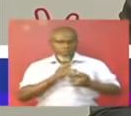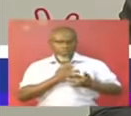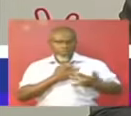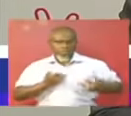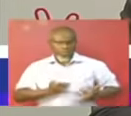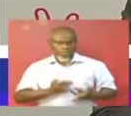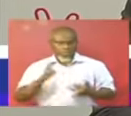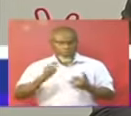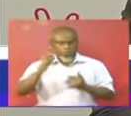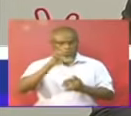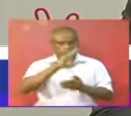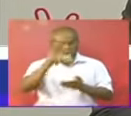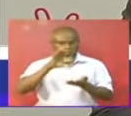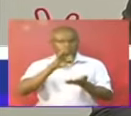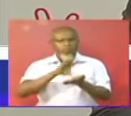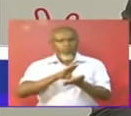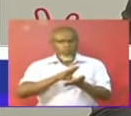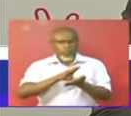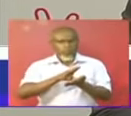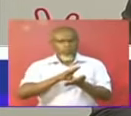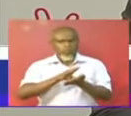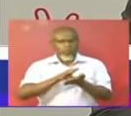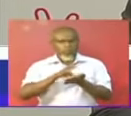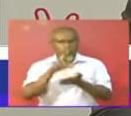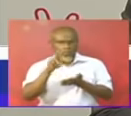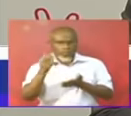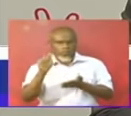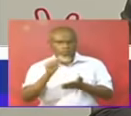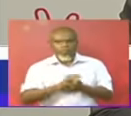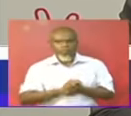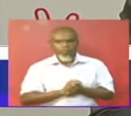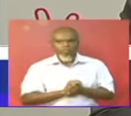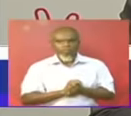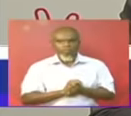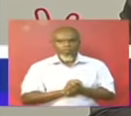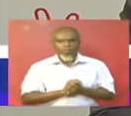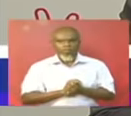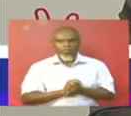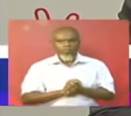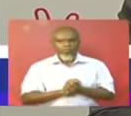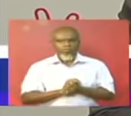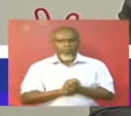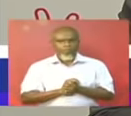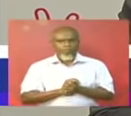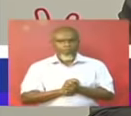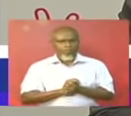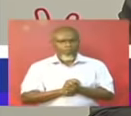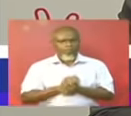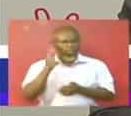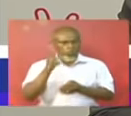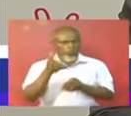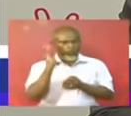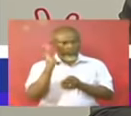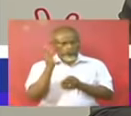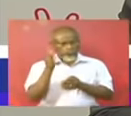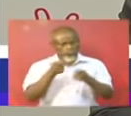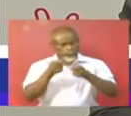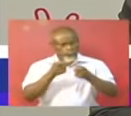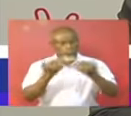Authority. I am Al Alexander, Senior Corporate Communications Officer at the Ministry of Health, and I will be the moderator for